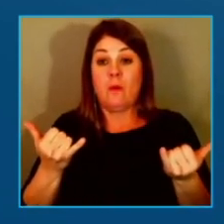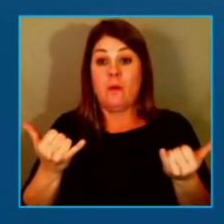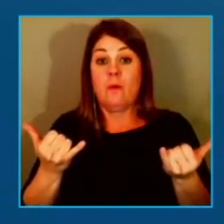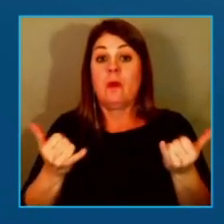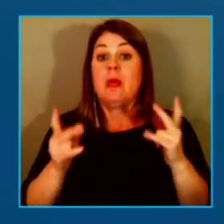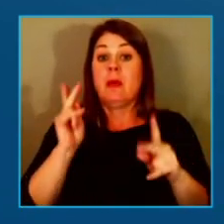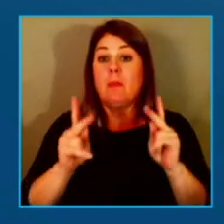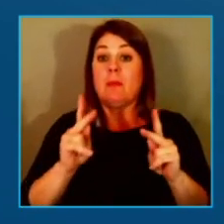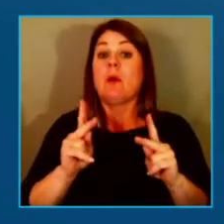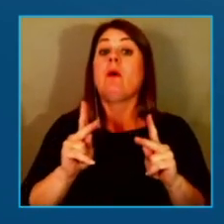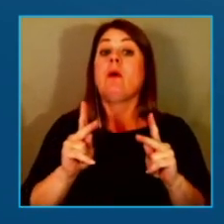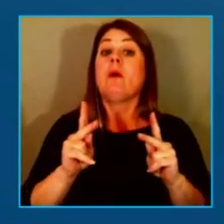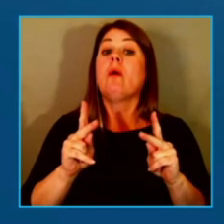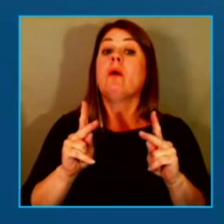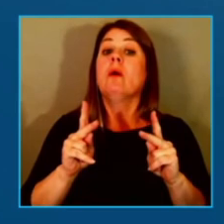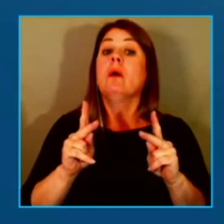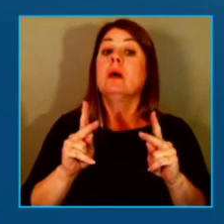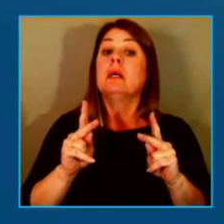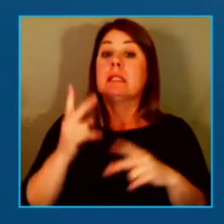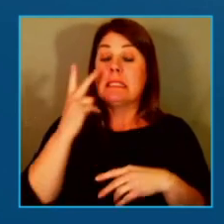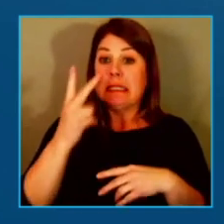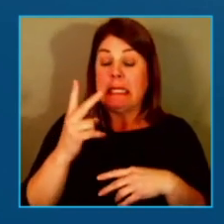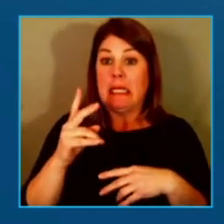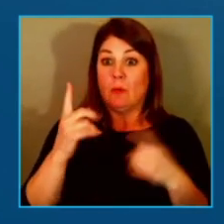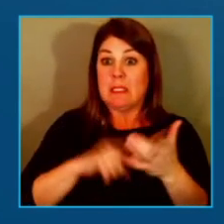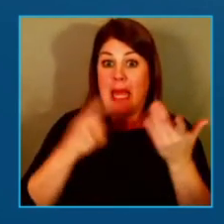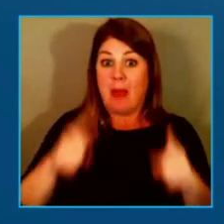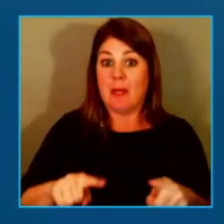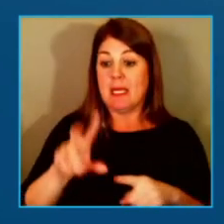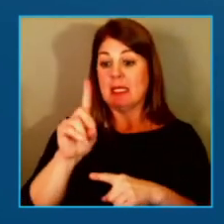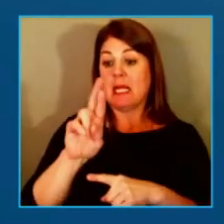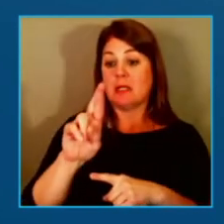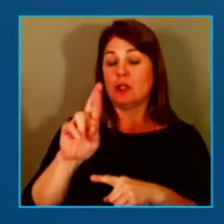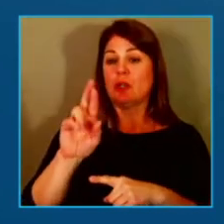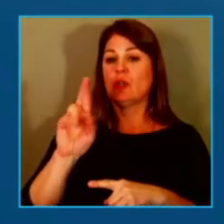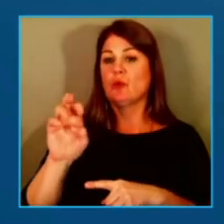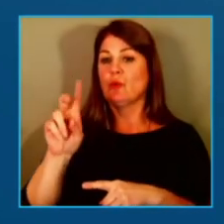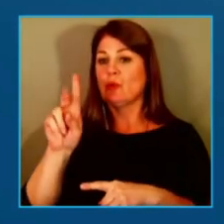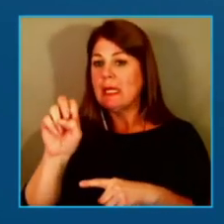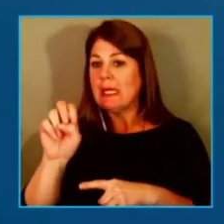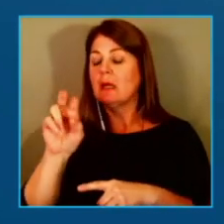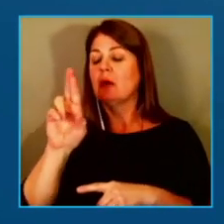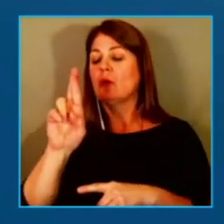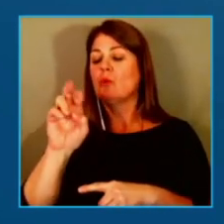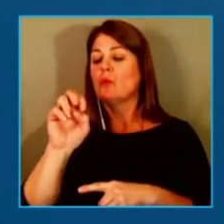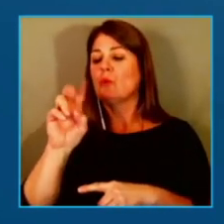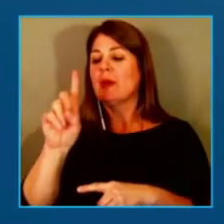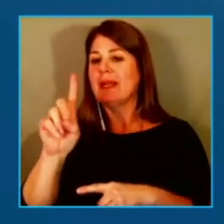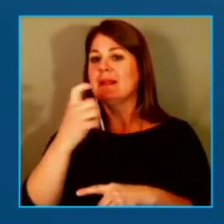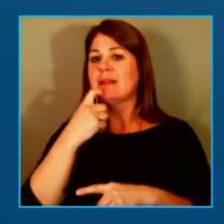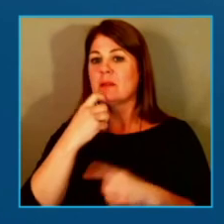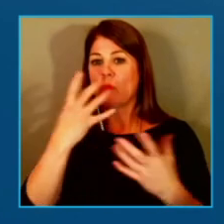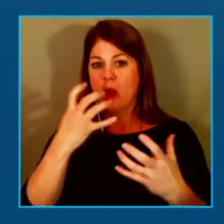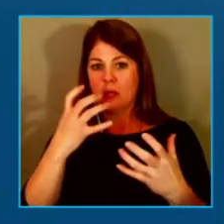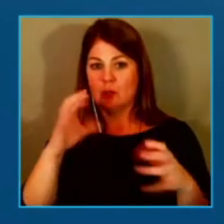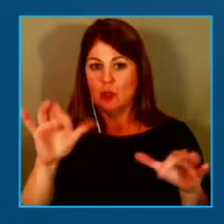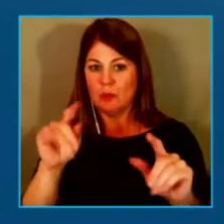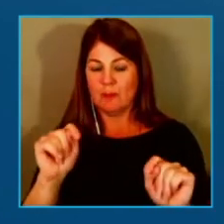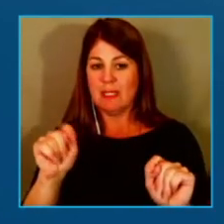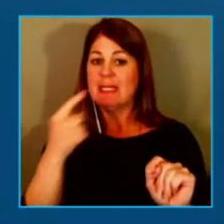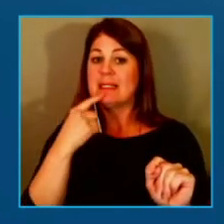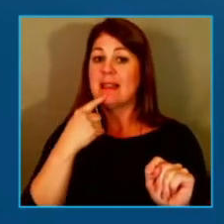Dr. Reed wants to grab them. He goes on to say, our recommendation is that the revised final bylaws